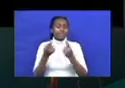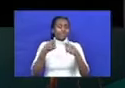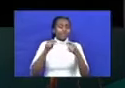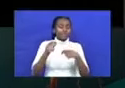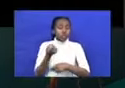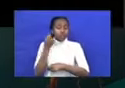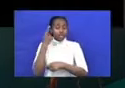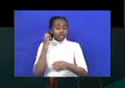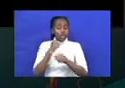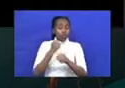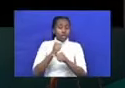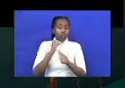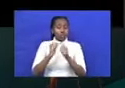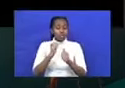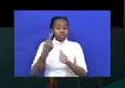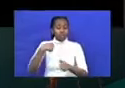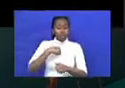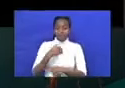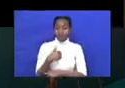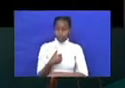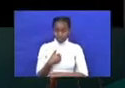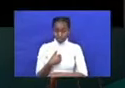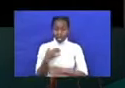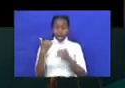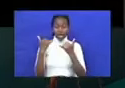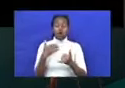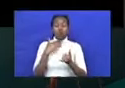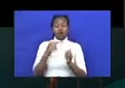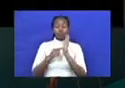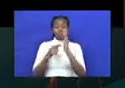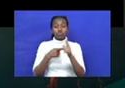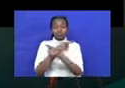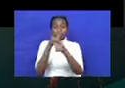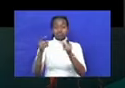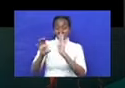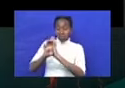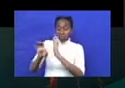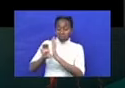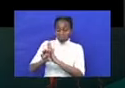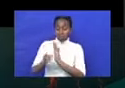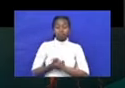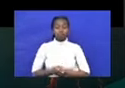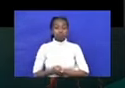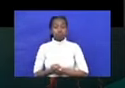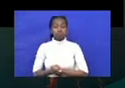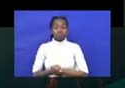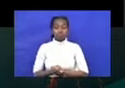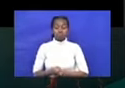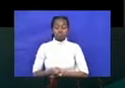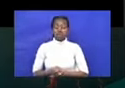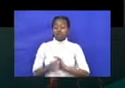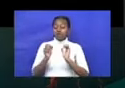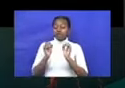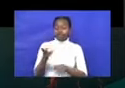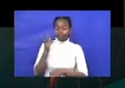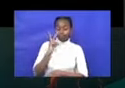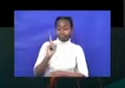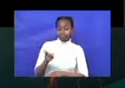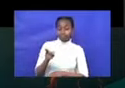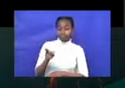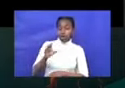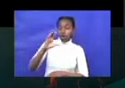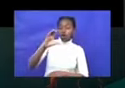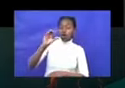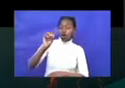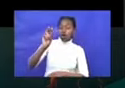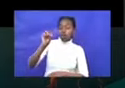do. So, I'm going to show you an example. If we look at commodities, let